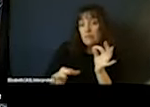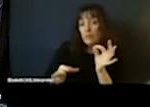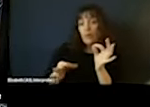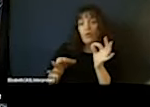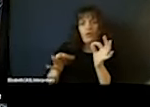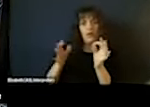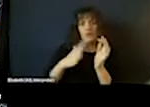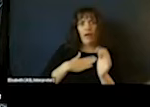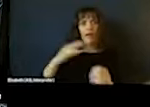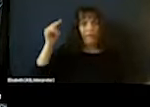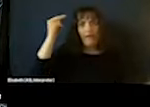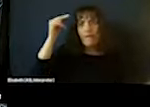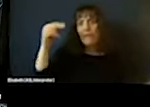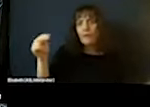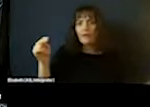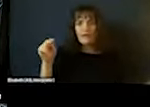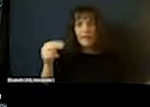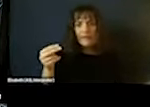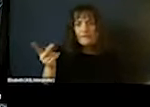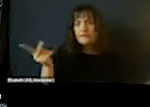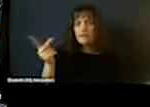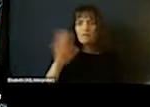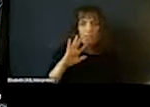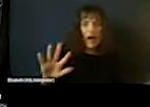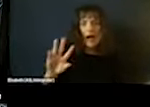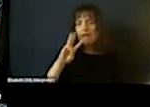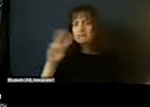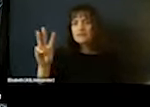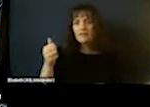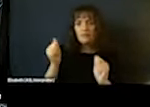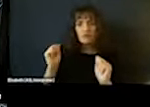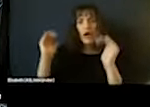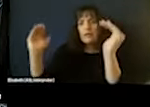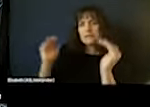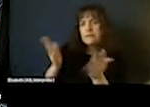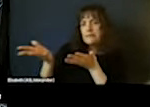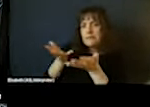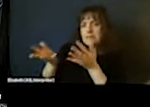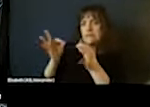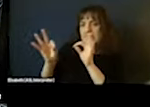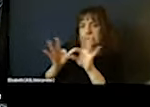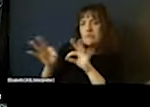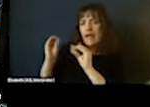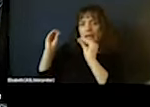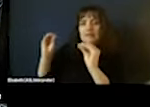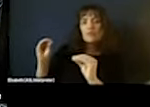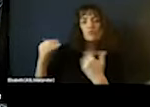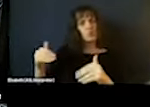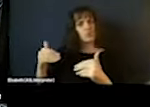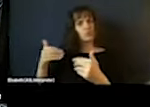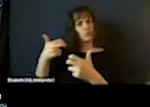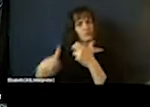niece, 5, 6 years old kids. It's really, really hard to teach or explain something. So I don't want to